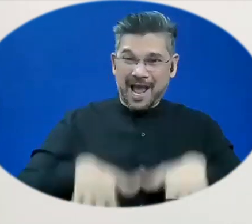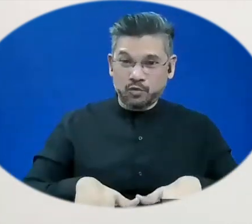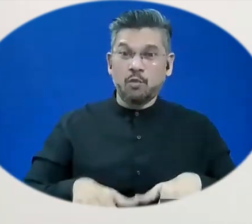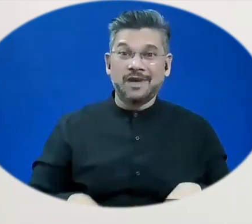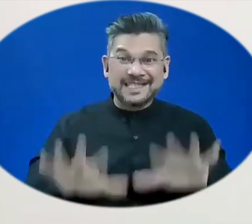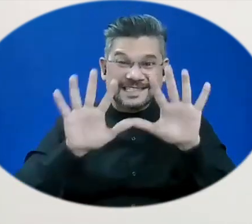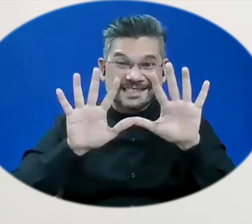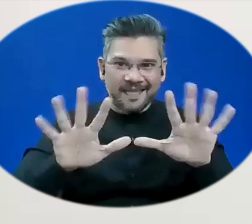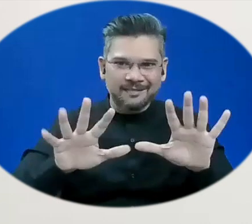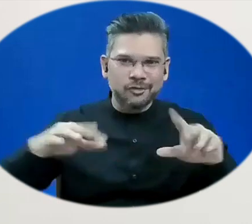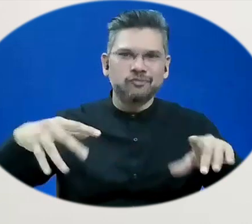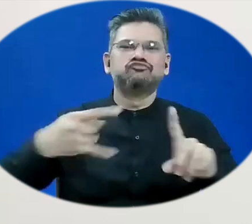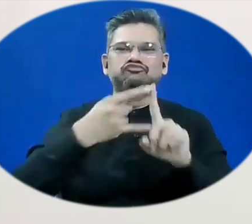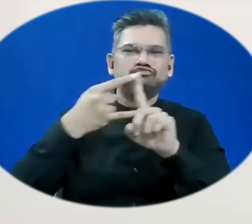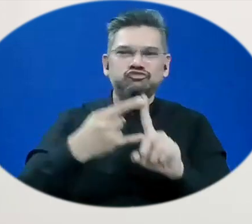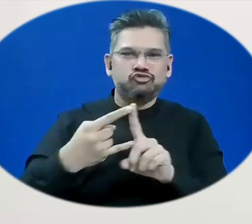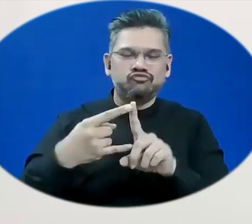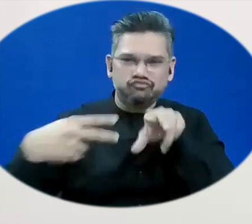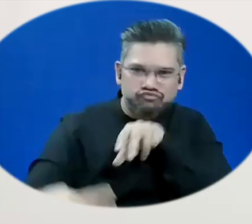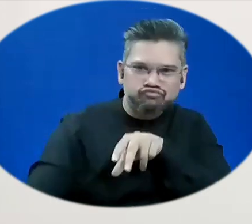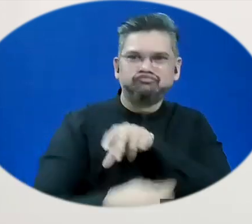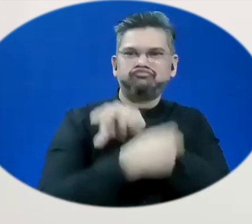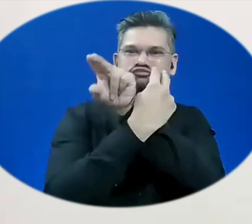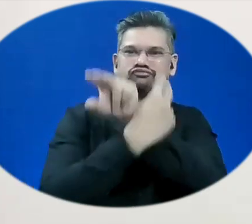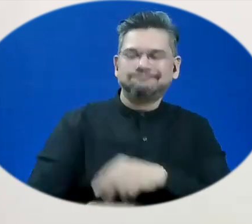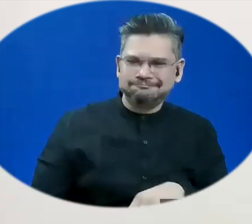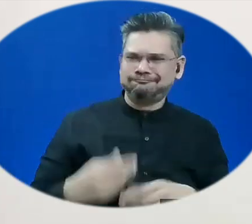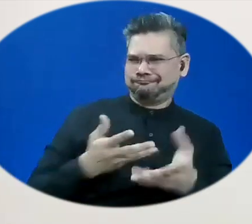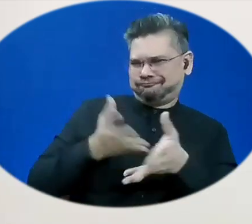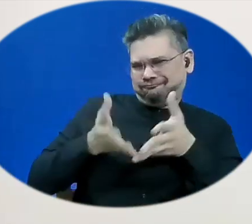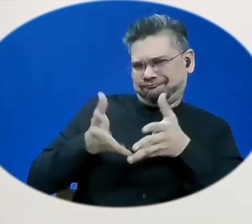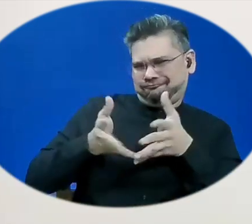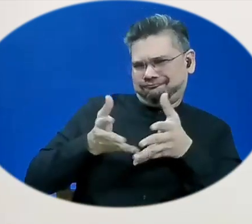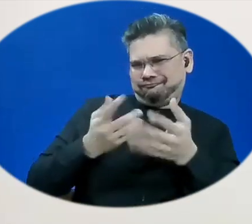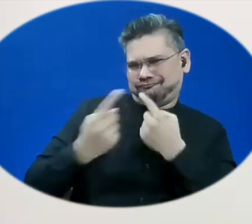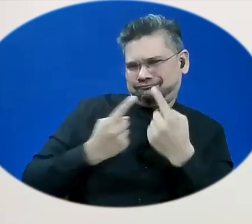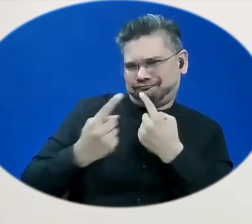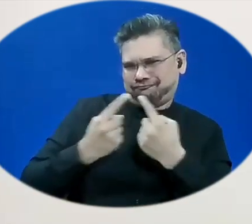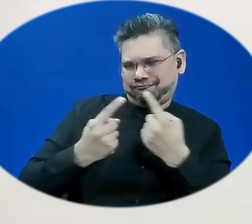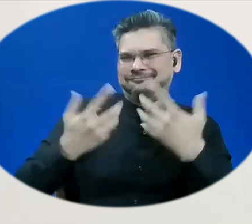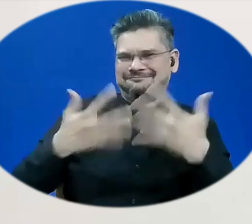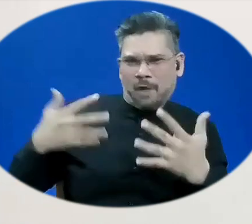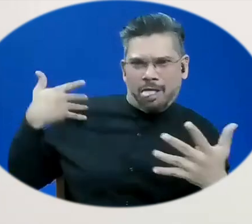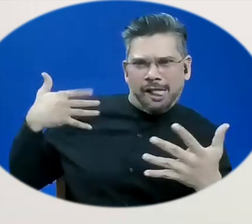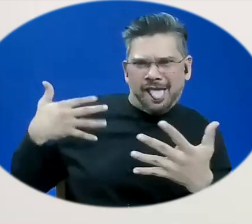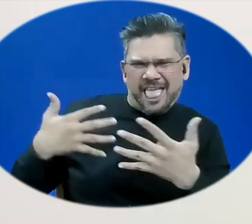And since then, we've been working round the clock to make it happen tonight, my time in